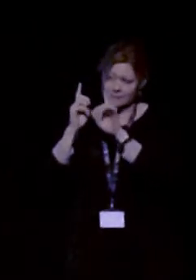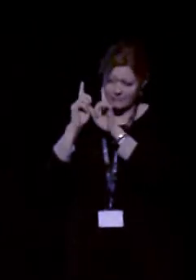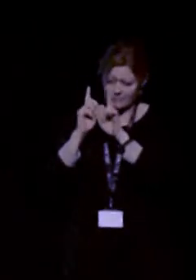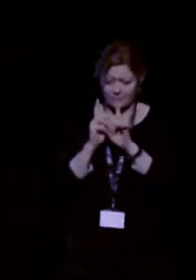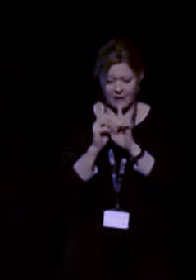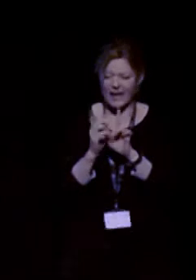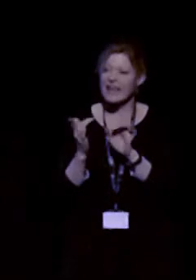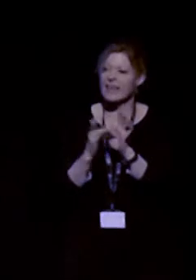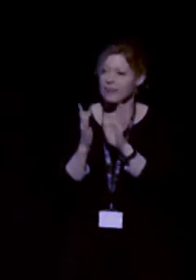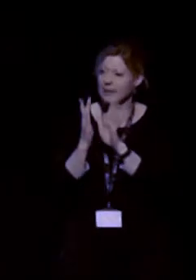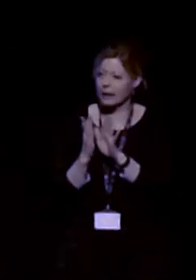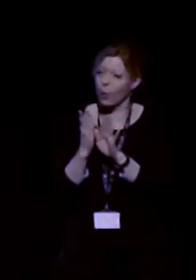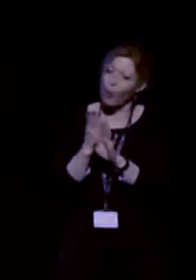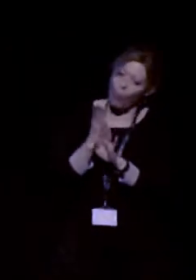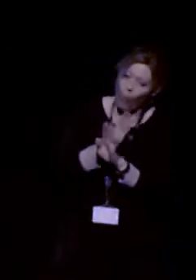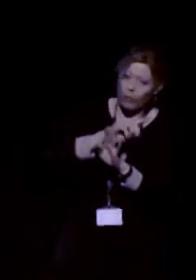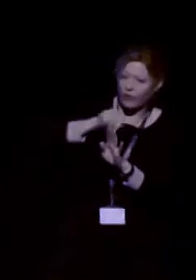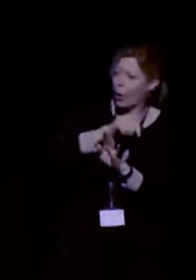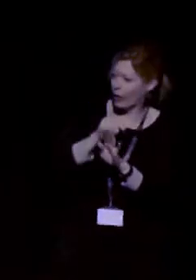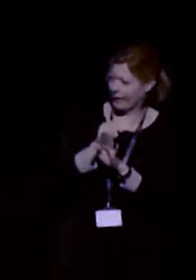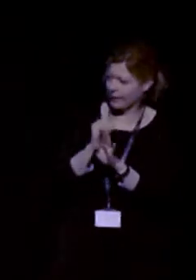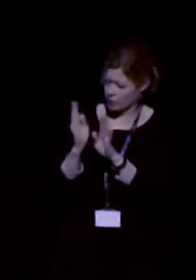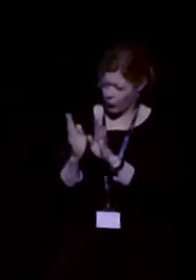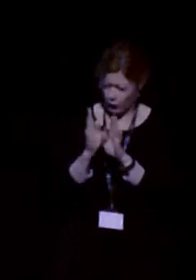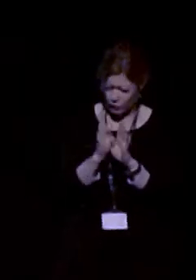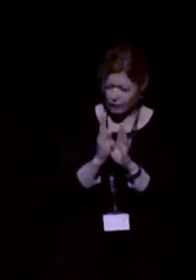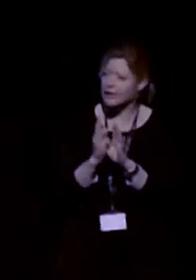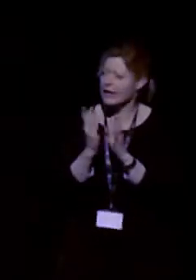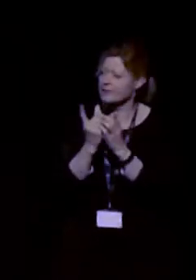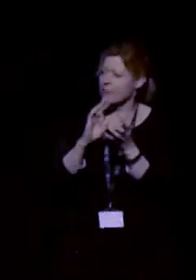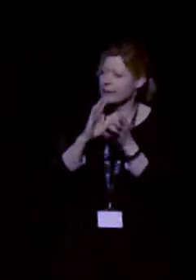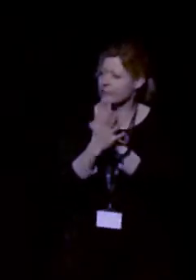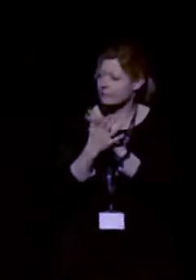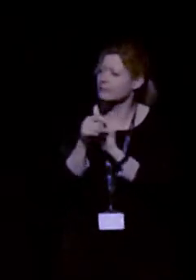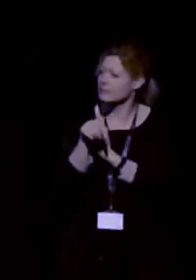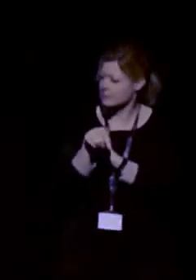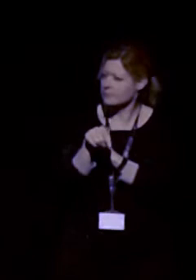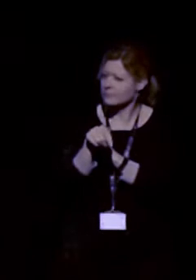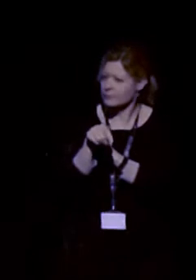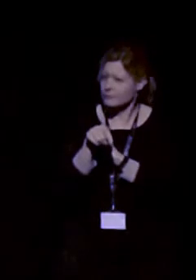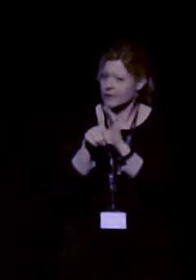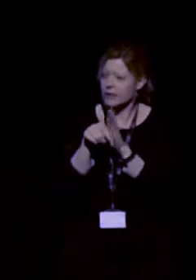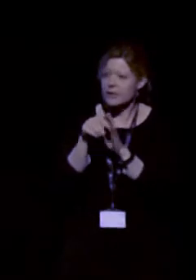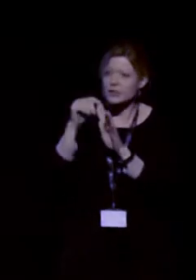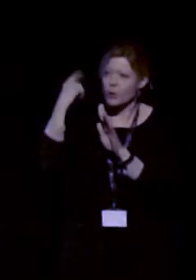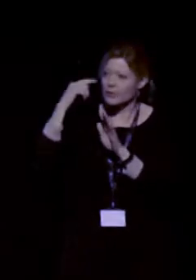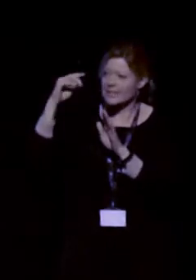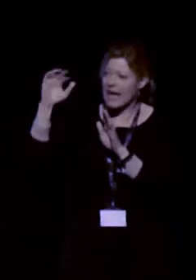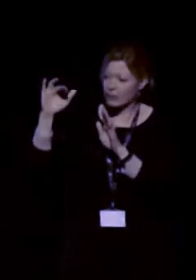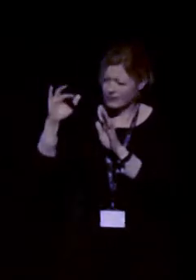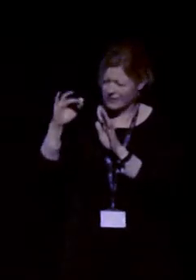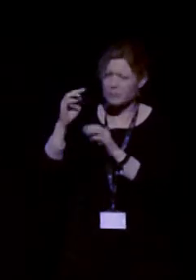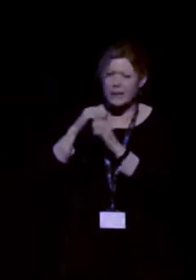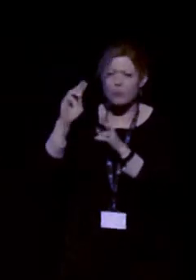two first parts of the auditory system. Something goes wrong in those, so you get a reduced signal travelling up the